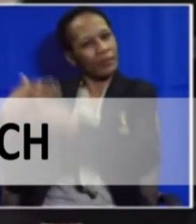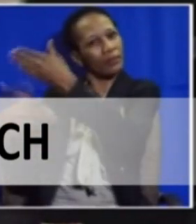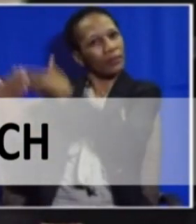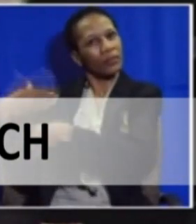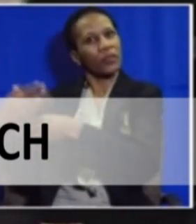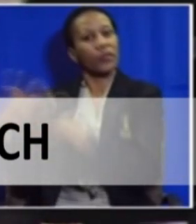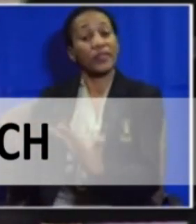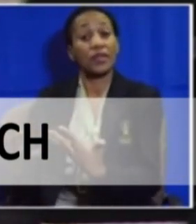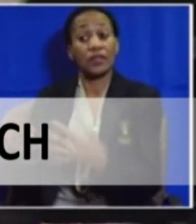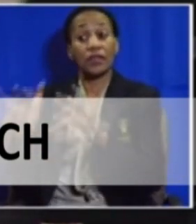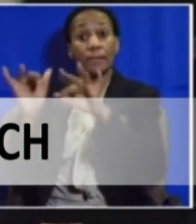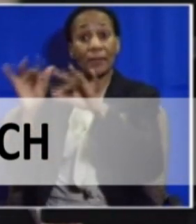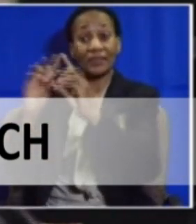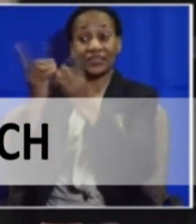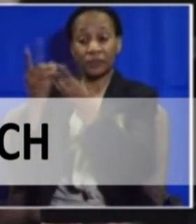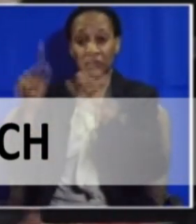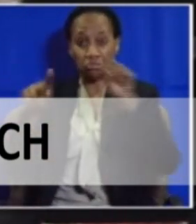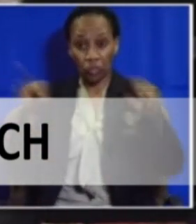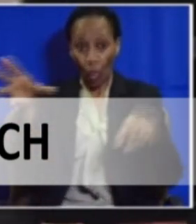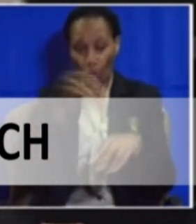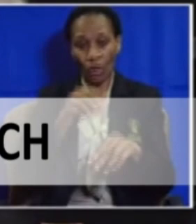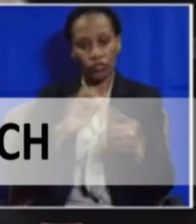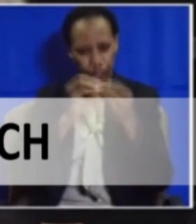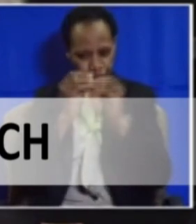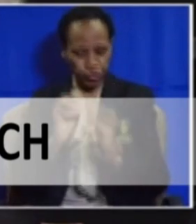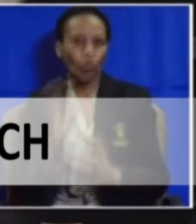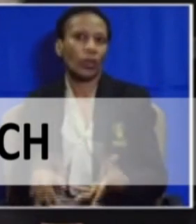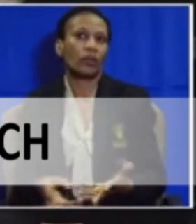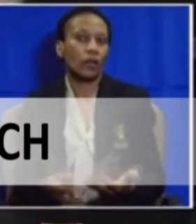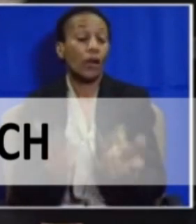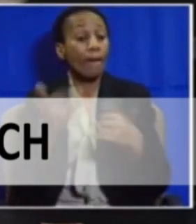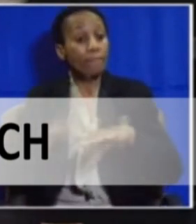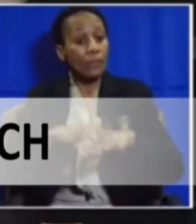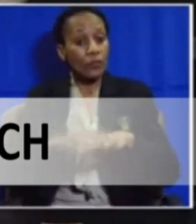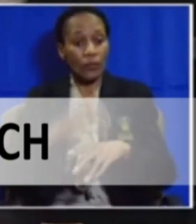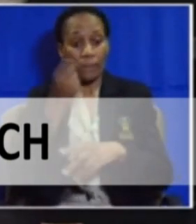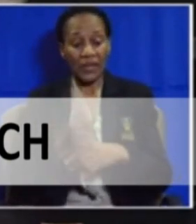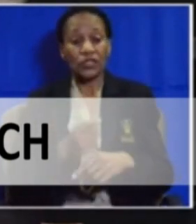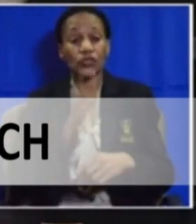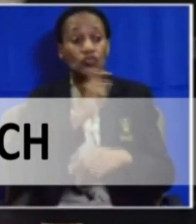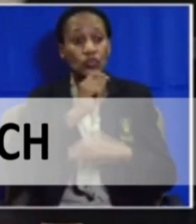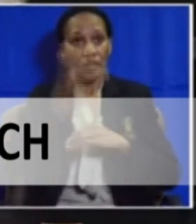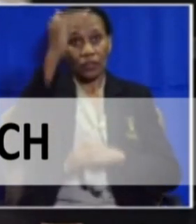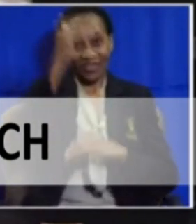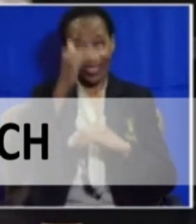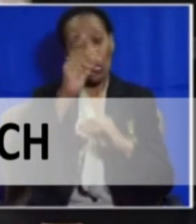bill. Compensation spending will increase marginally from